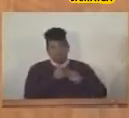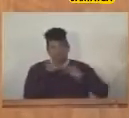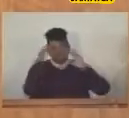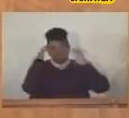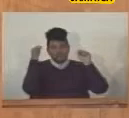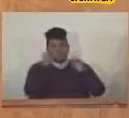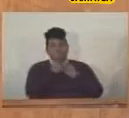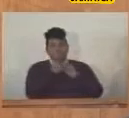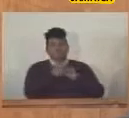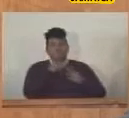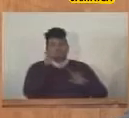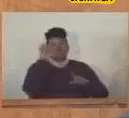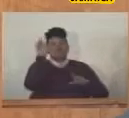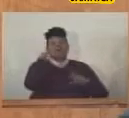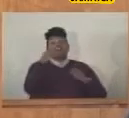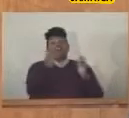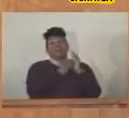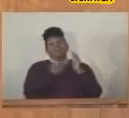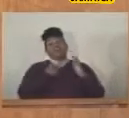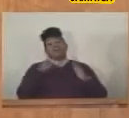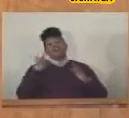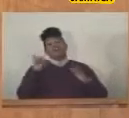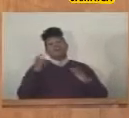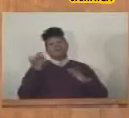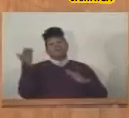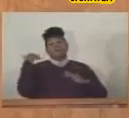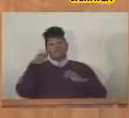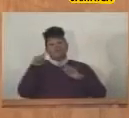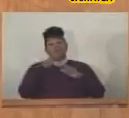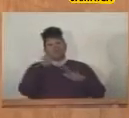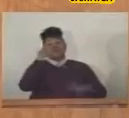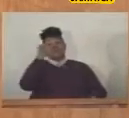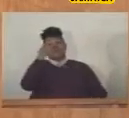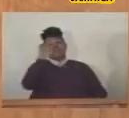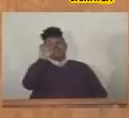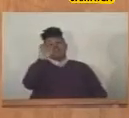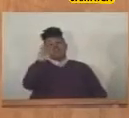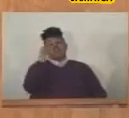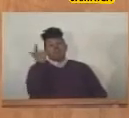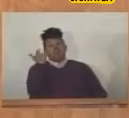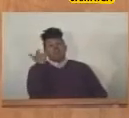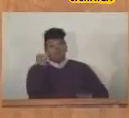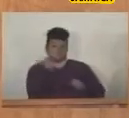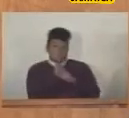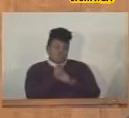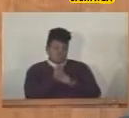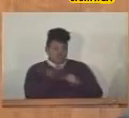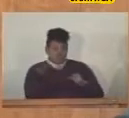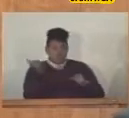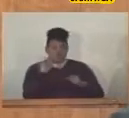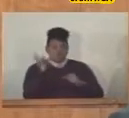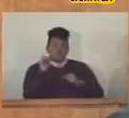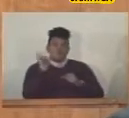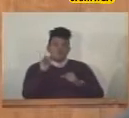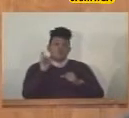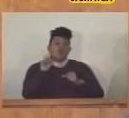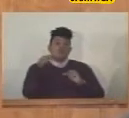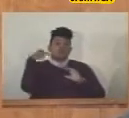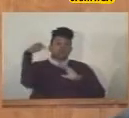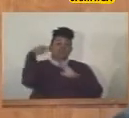President, I ask again, as I did on the 3rd of February last year, where is